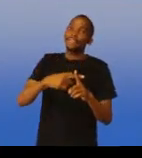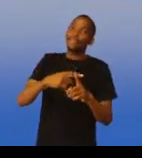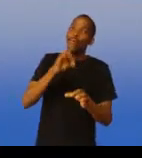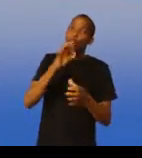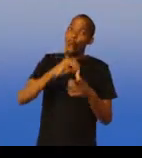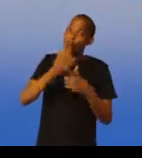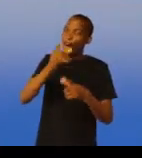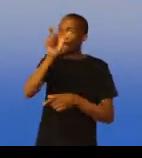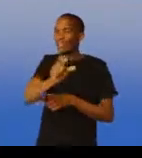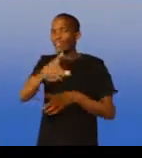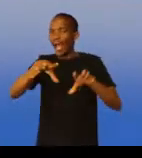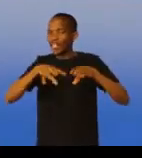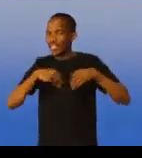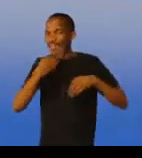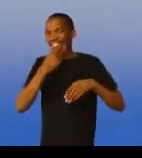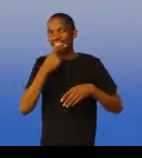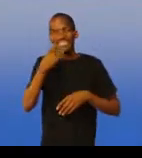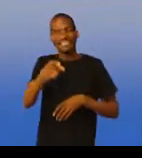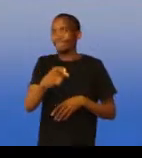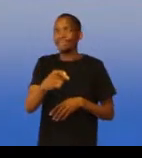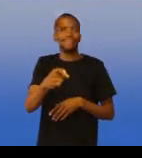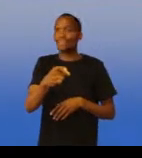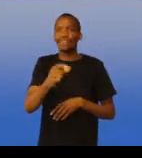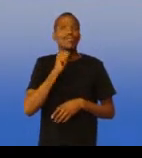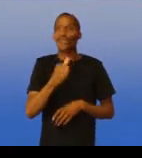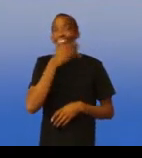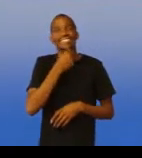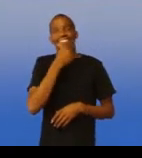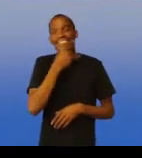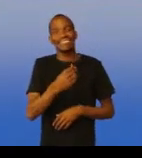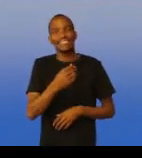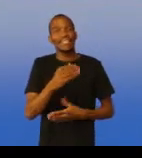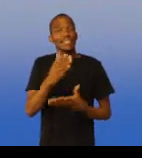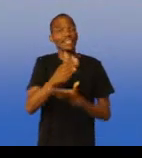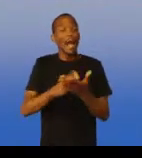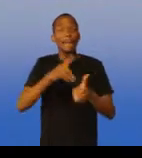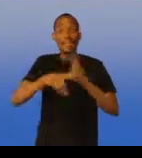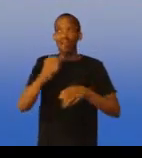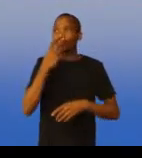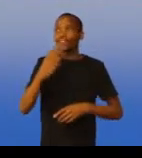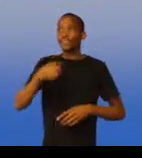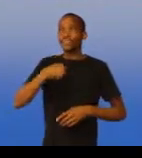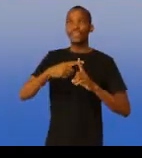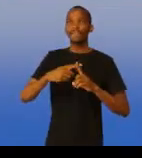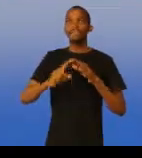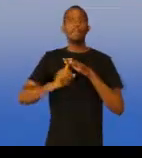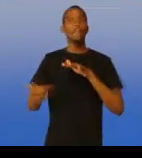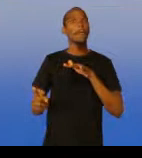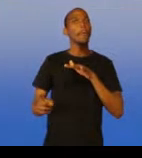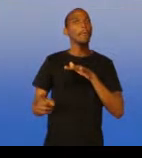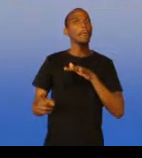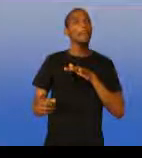would accept you as you are is not an easy thing. Most people, after finding out that I'm HIV positive, they just tend to run